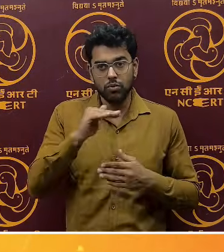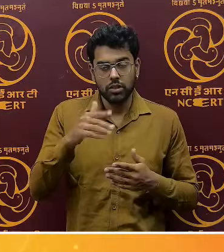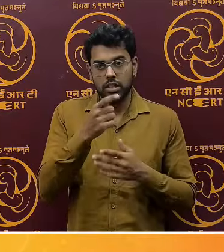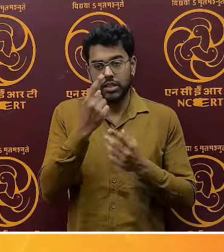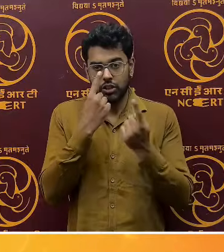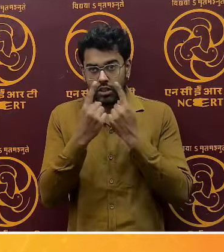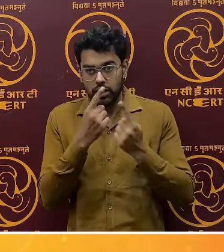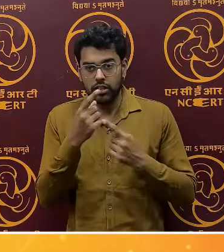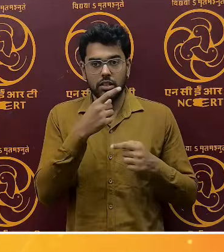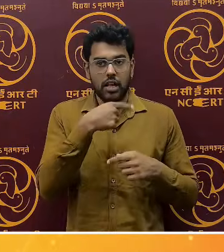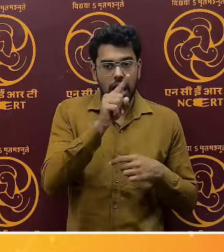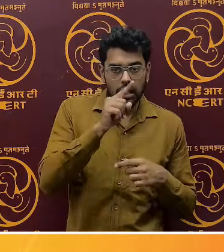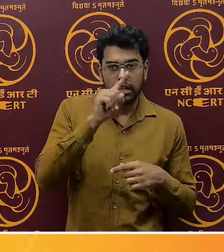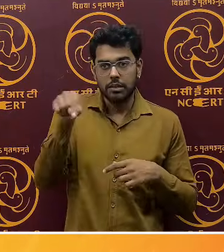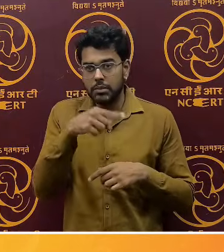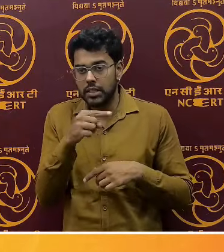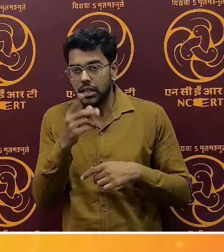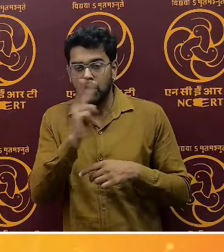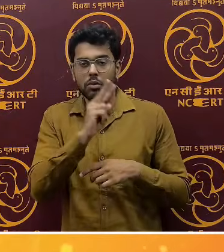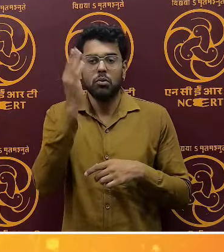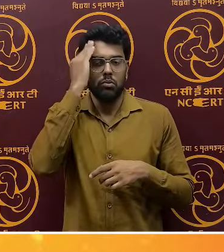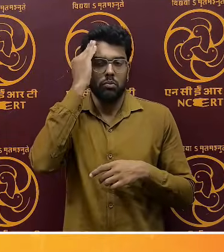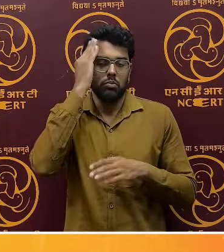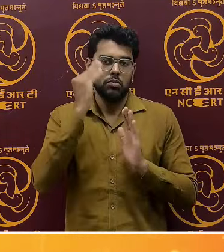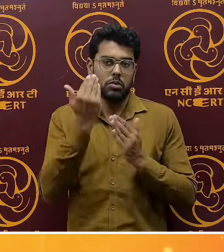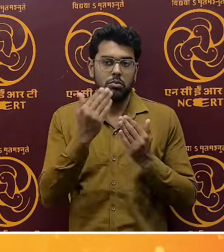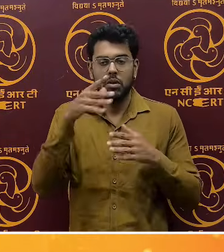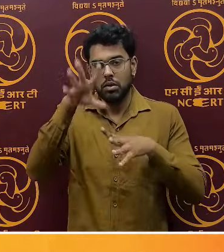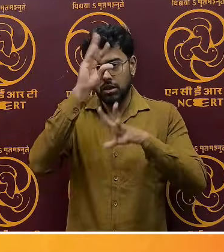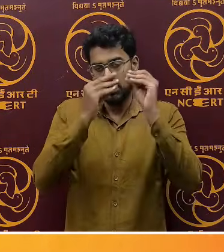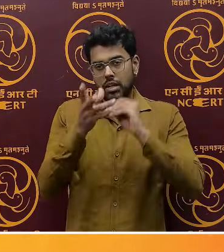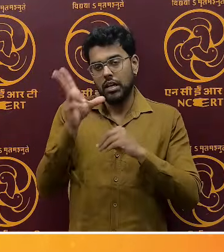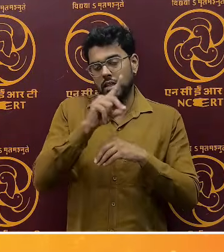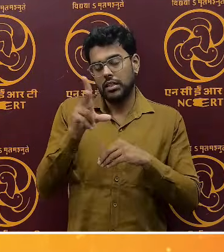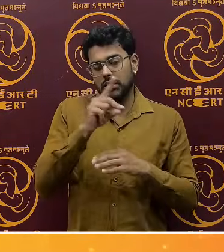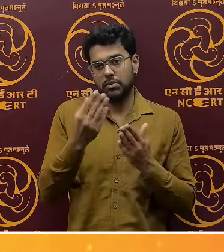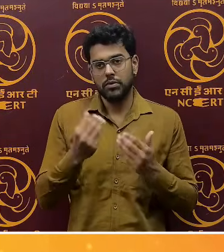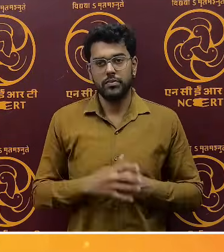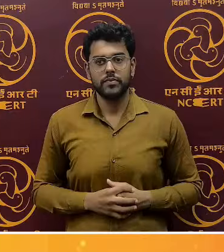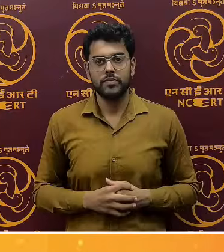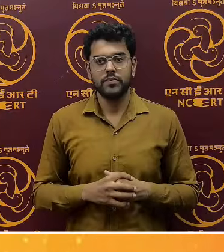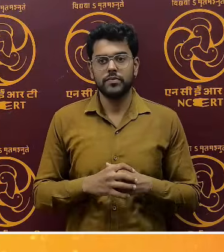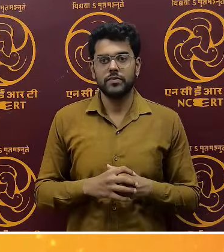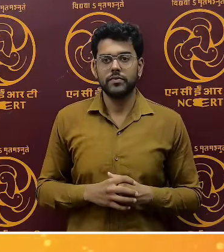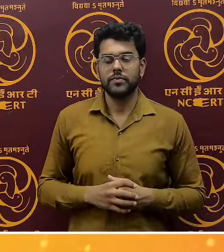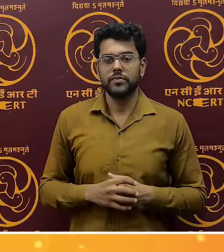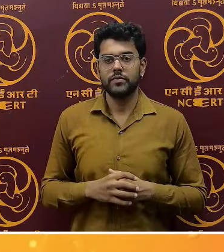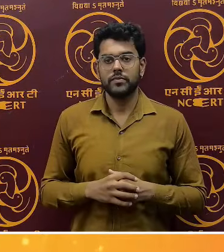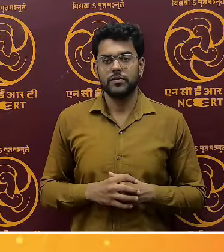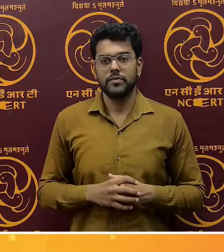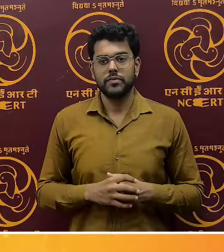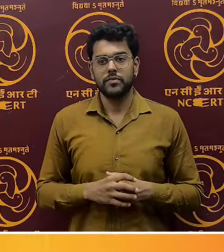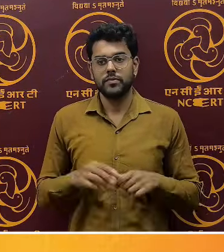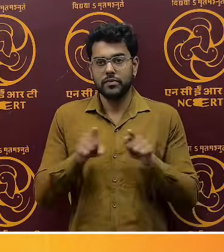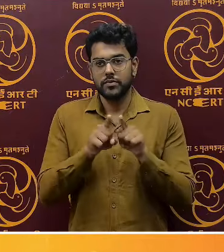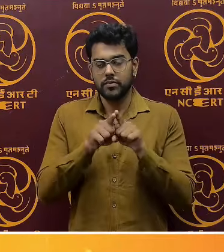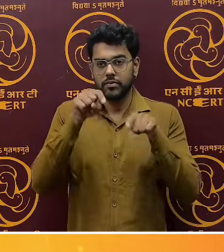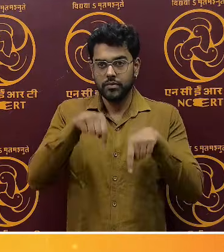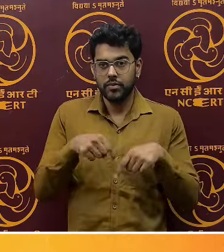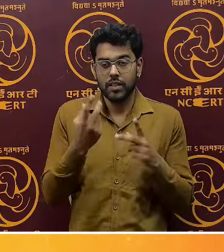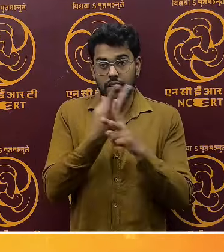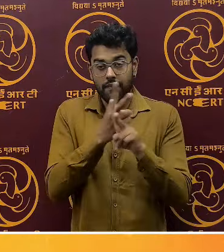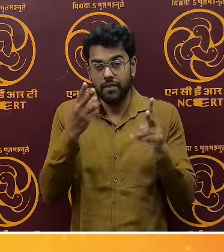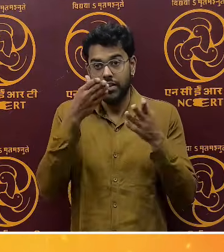check all these questions and they can learn it again and again. Absolutely. So this is another